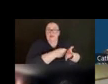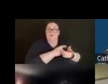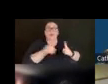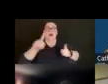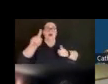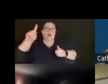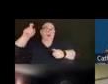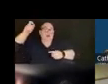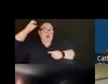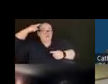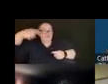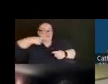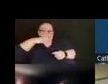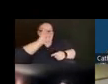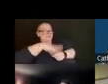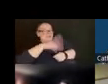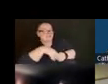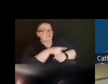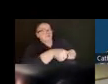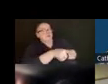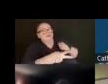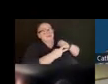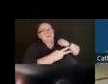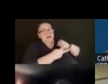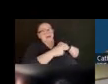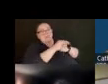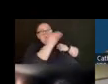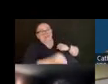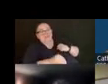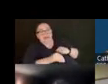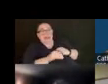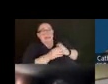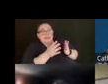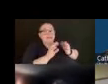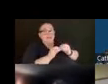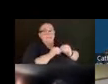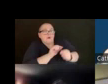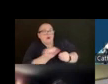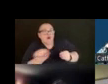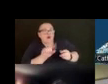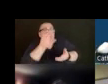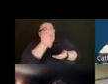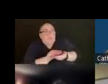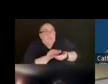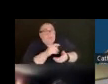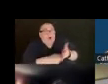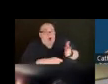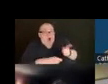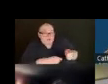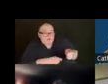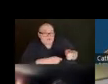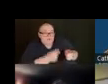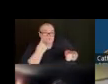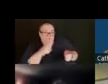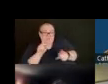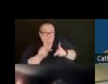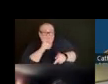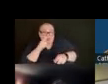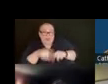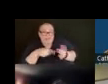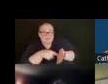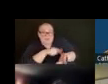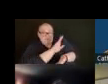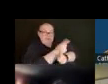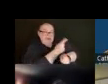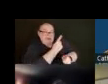cause them to set aside a percentage of units at lower price points. So Halkeen